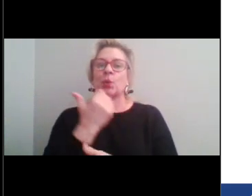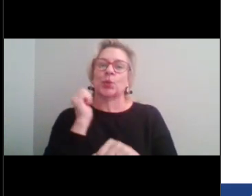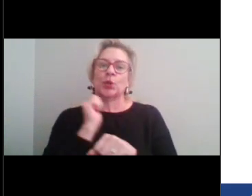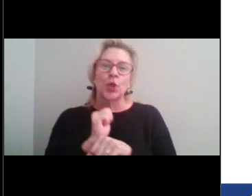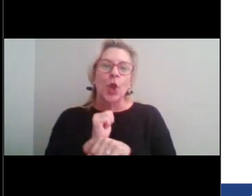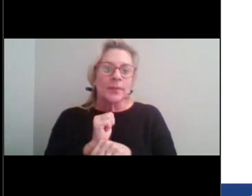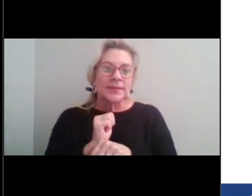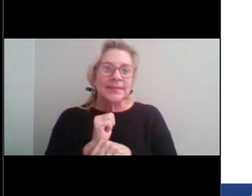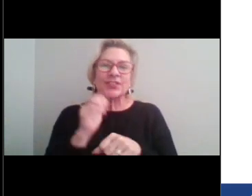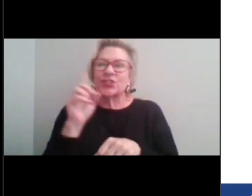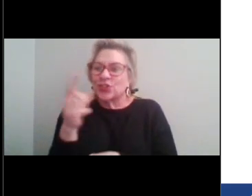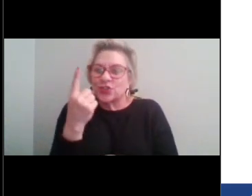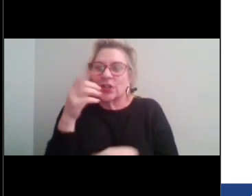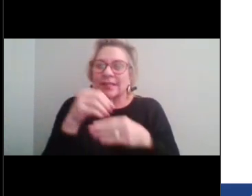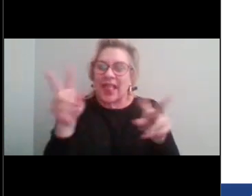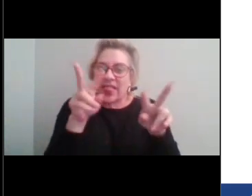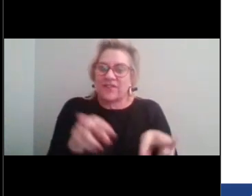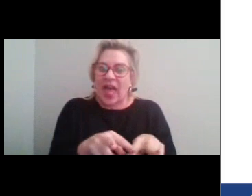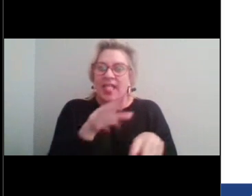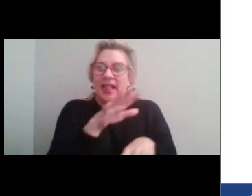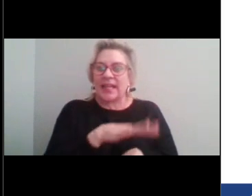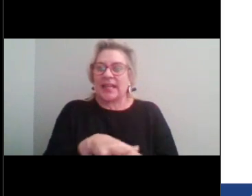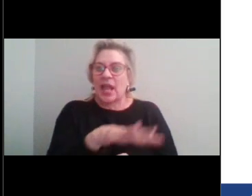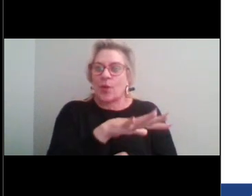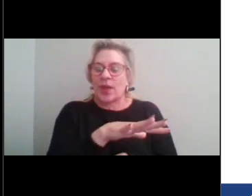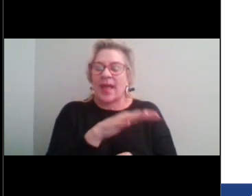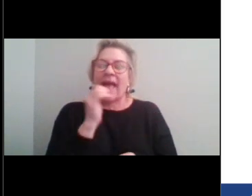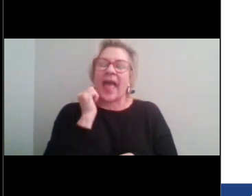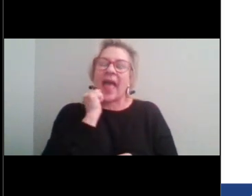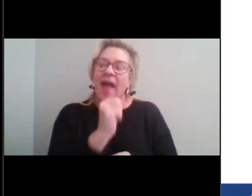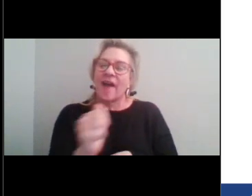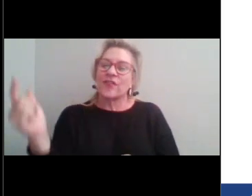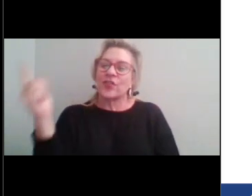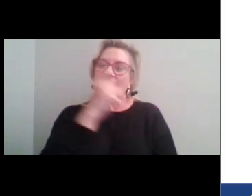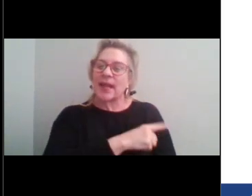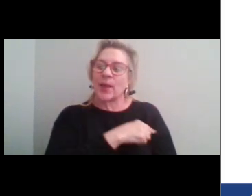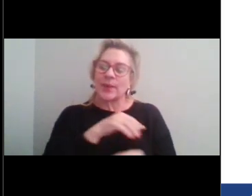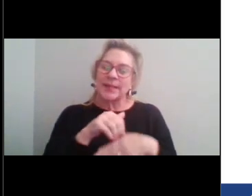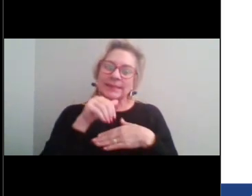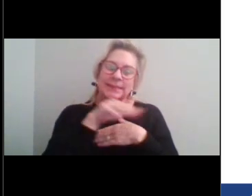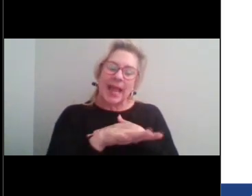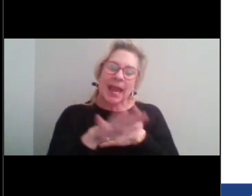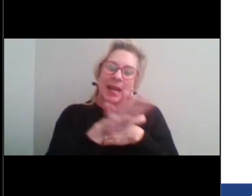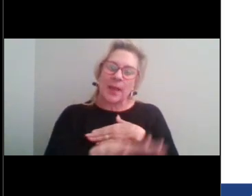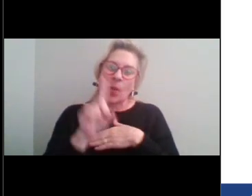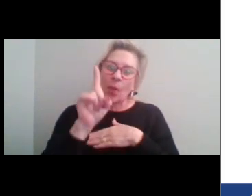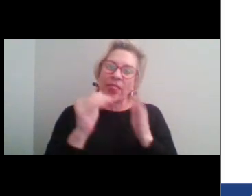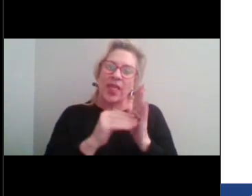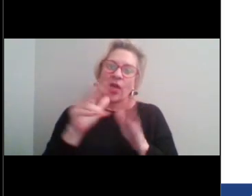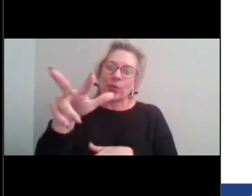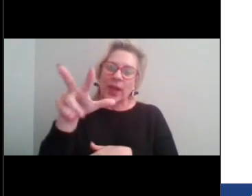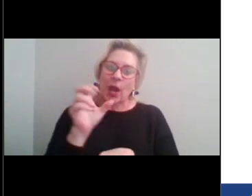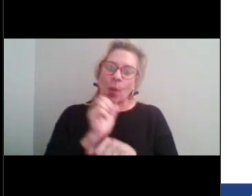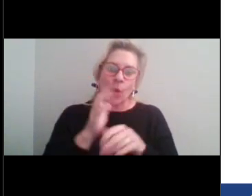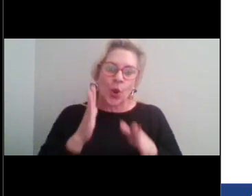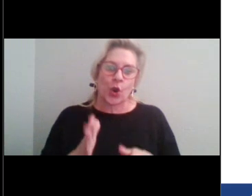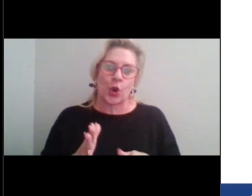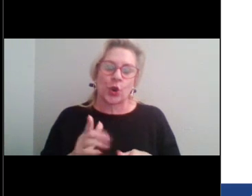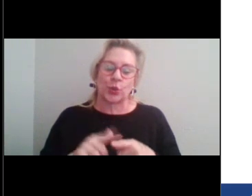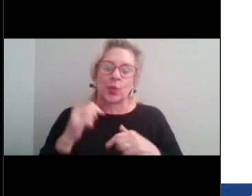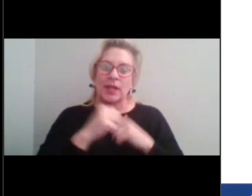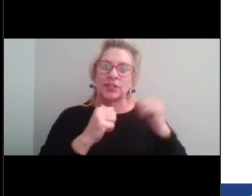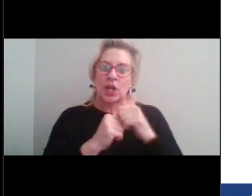just in the valley on the 119 we have underway. Each day today, we send about 1,300 workers out to the construction sites.